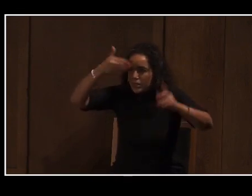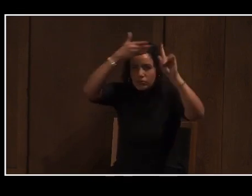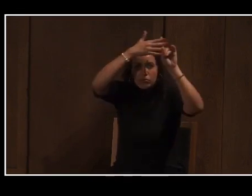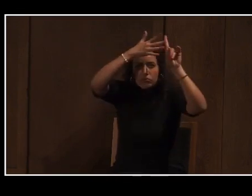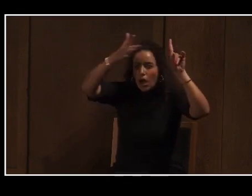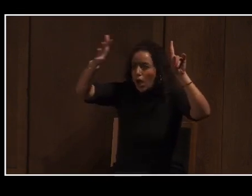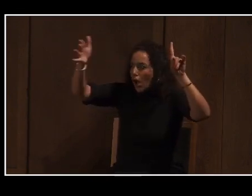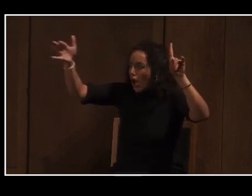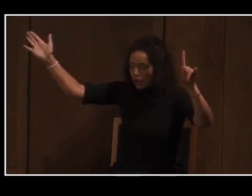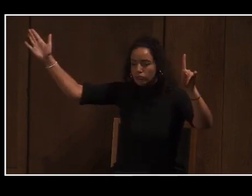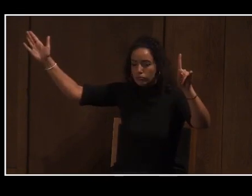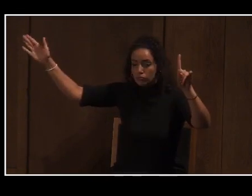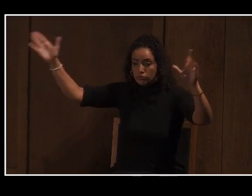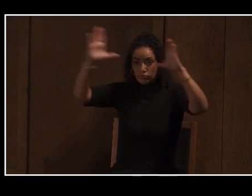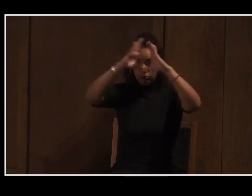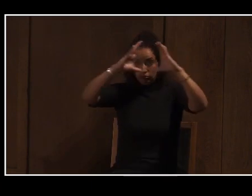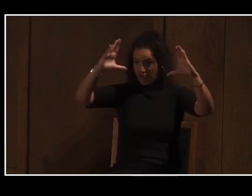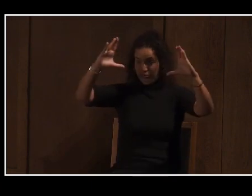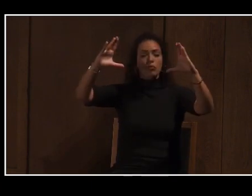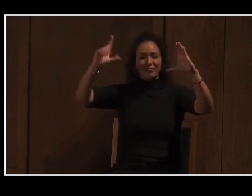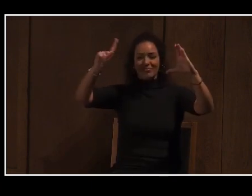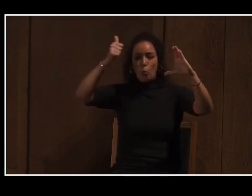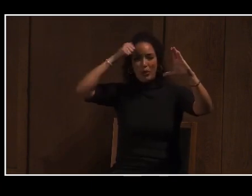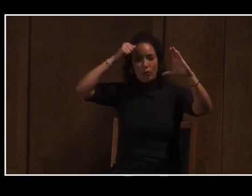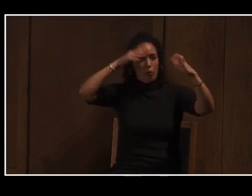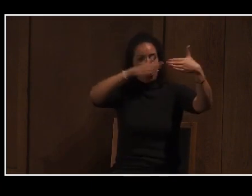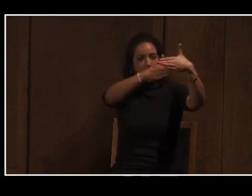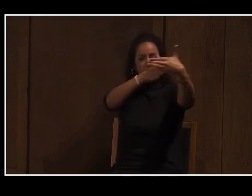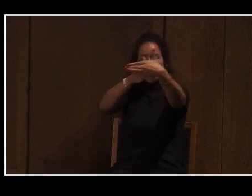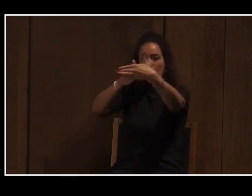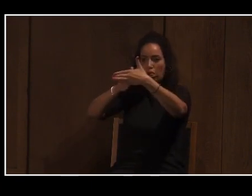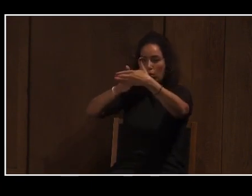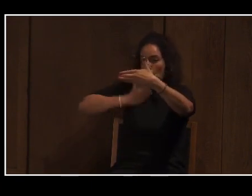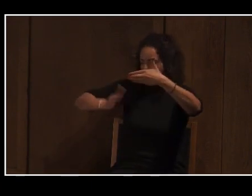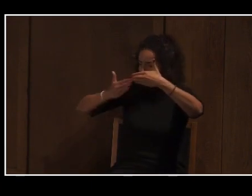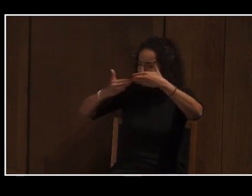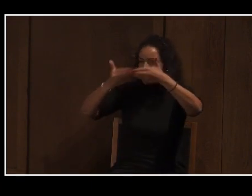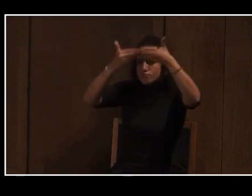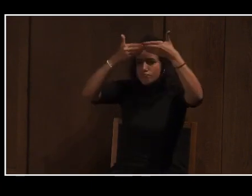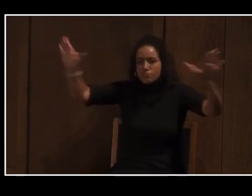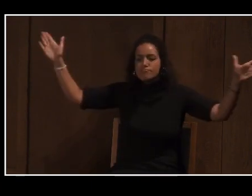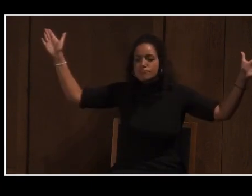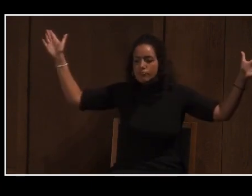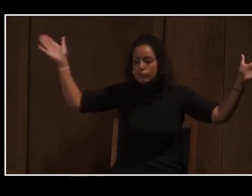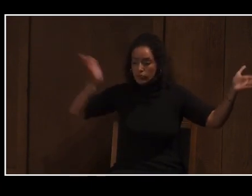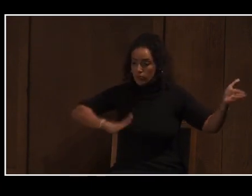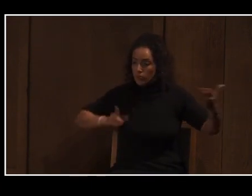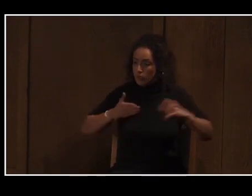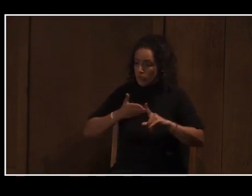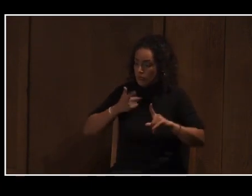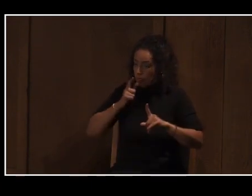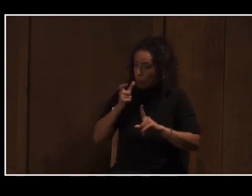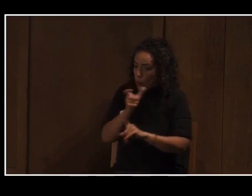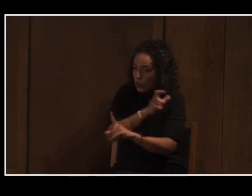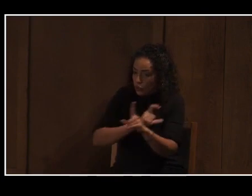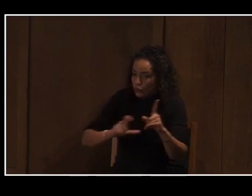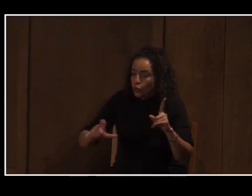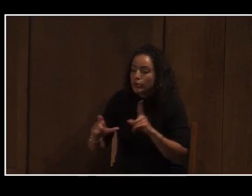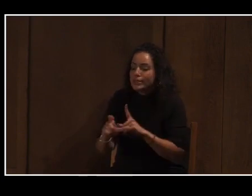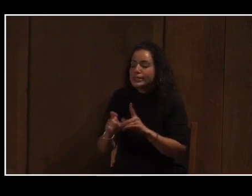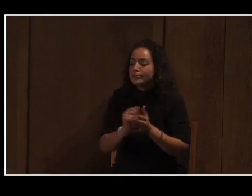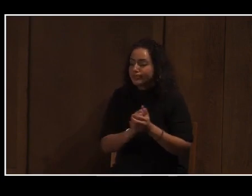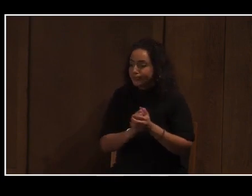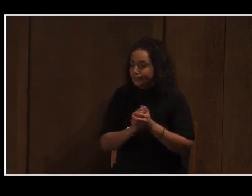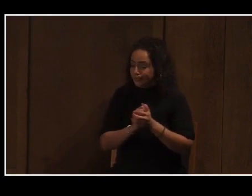the familiar. And so I also want to acknowledge the wild community at Langkelly Chase Foundation. Some of you